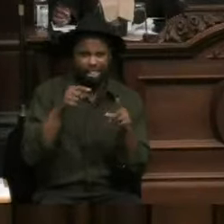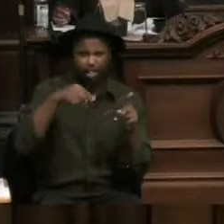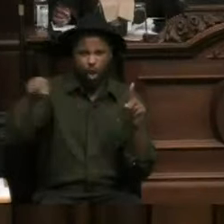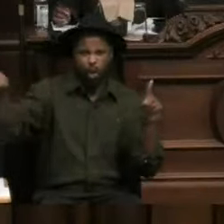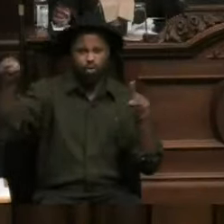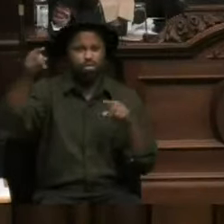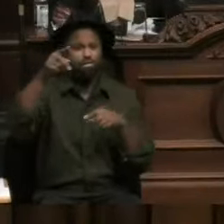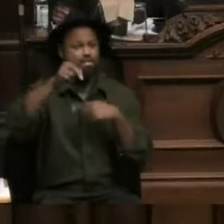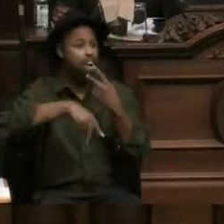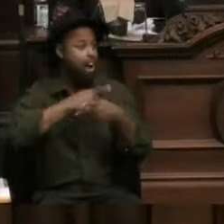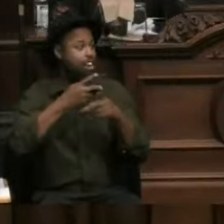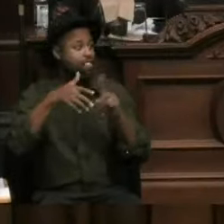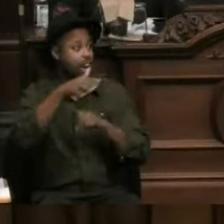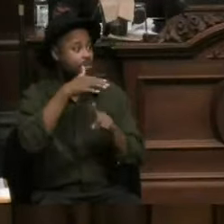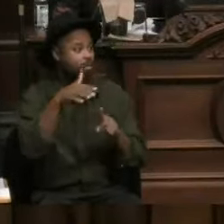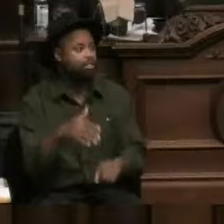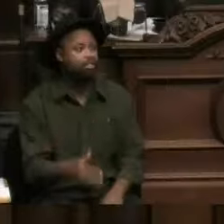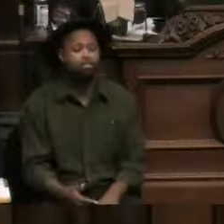Thank you.